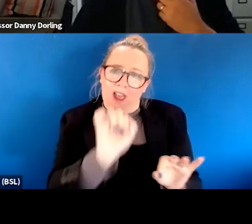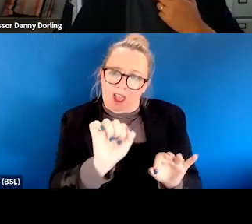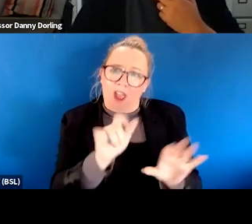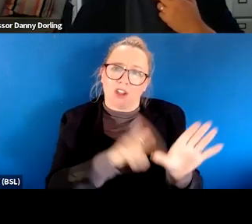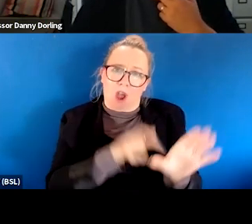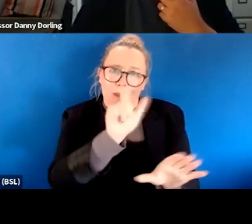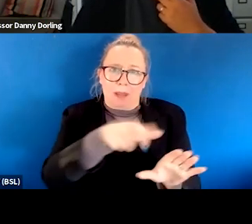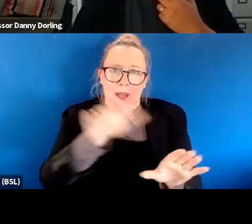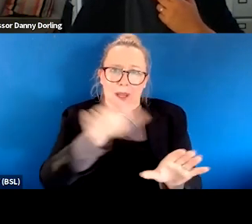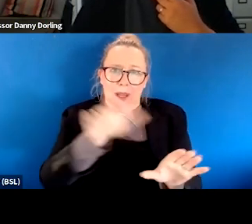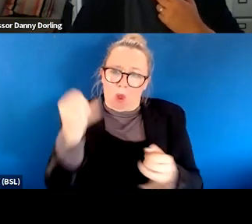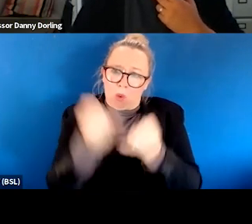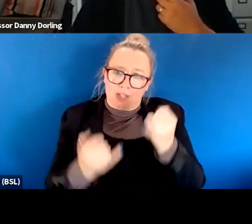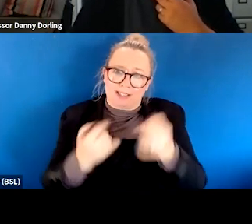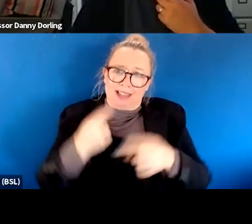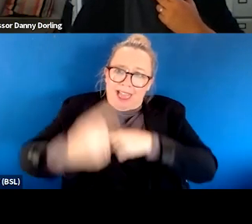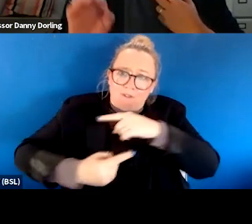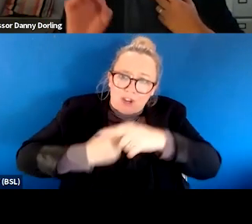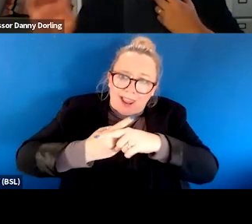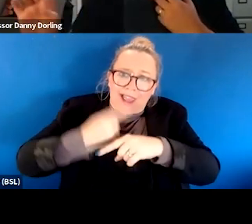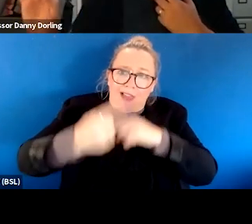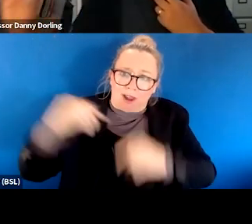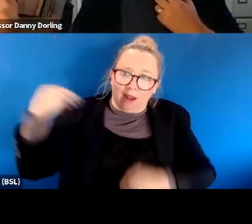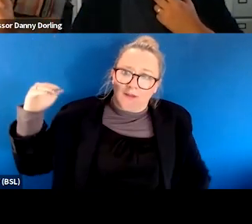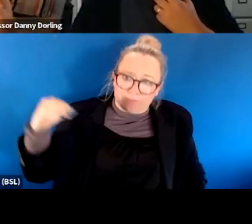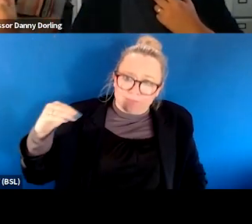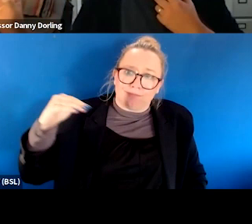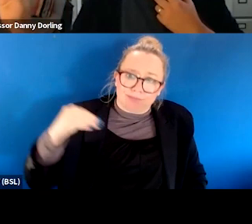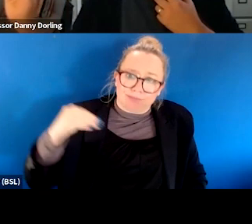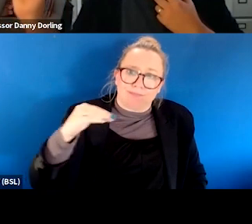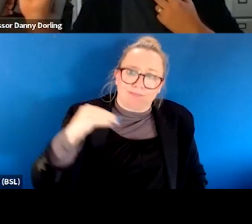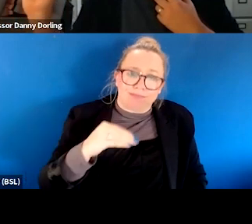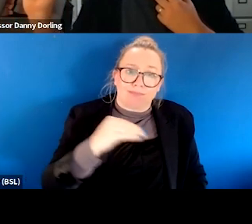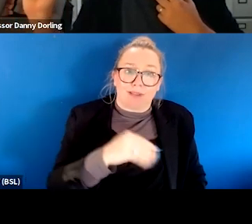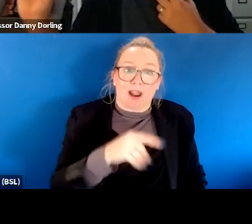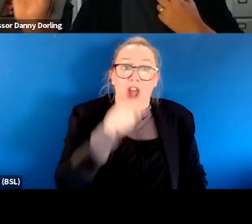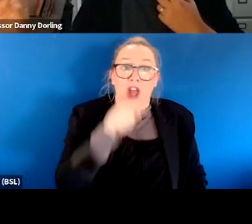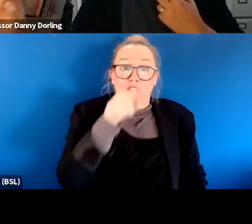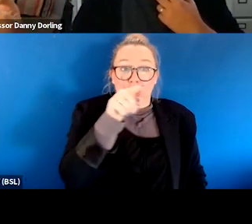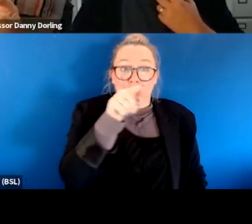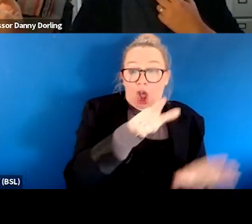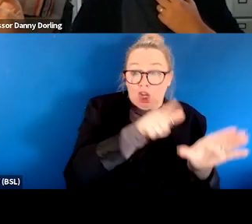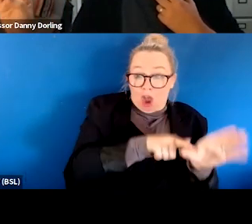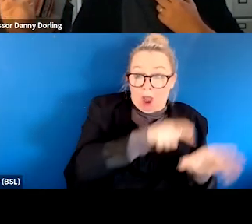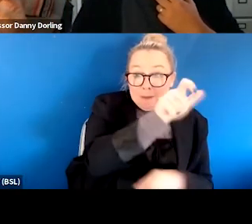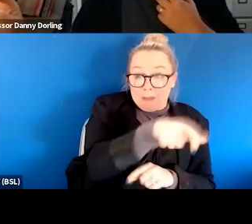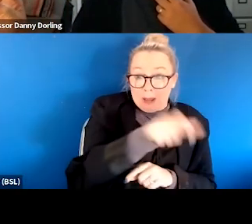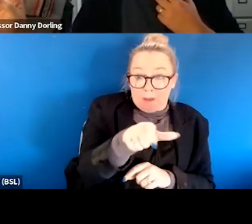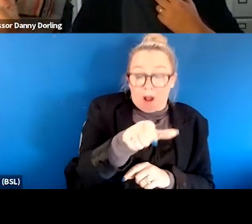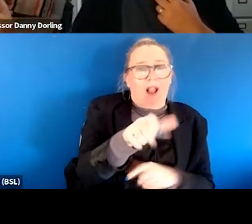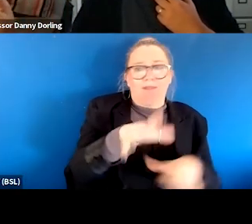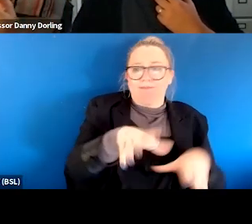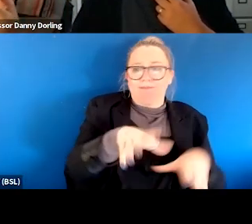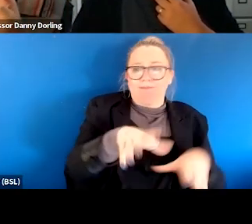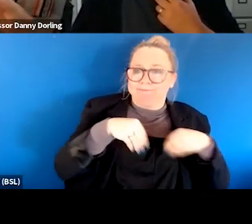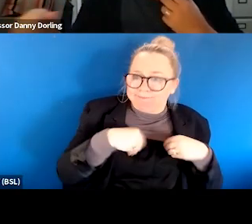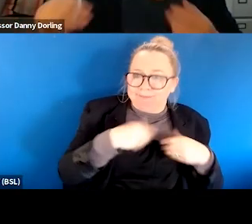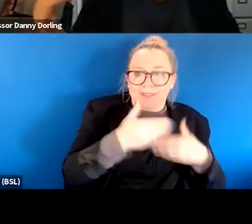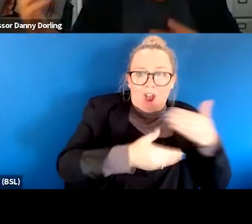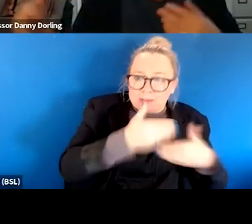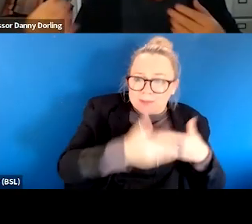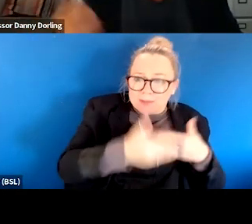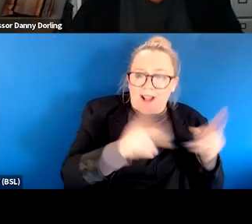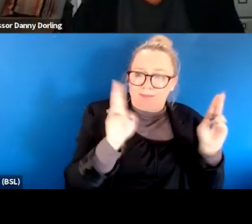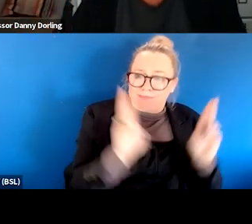before. So even for the group least affected in terms of severe illness, hospitalization and deaths, you